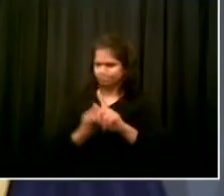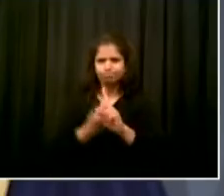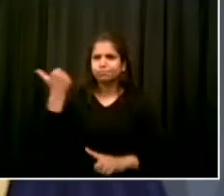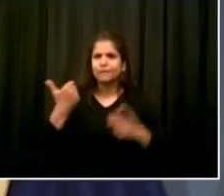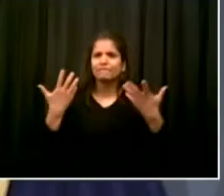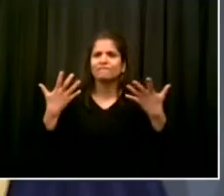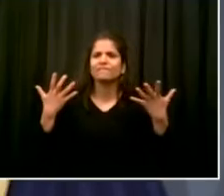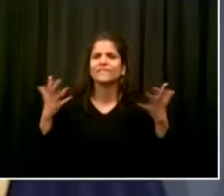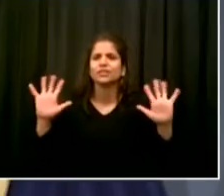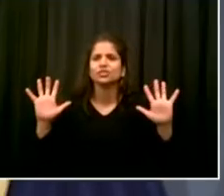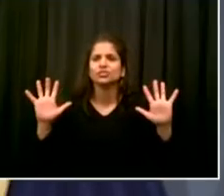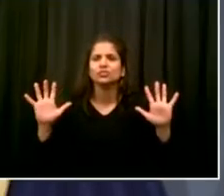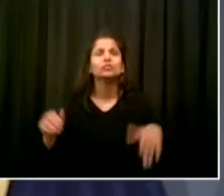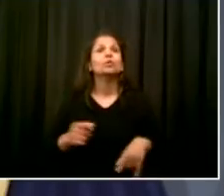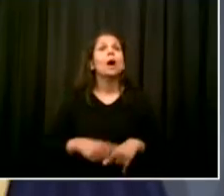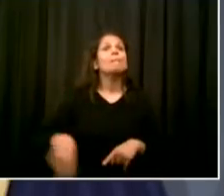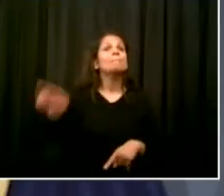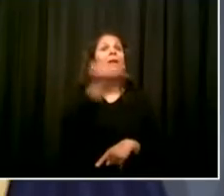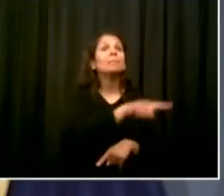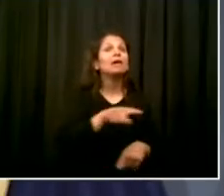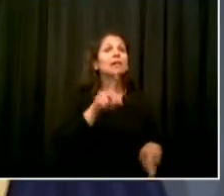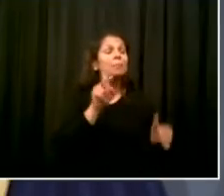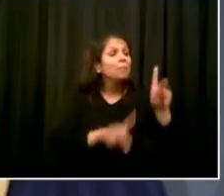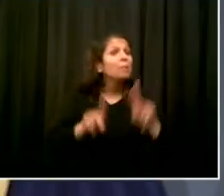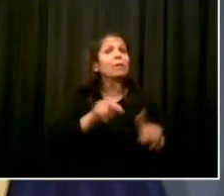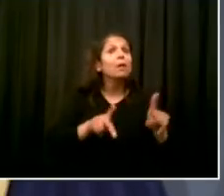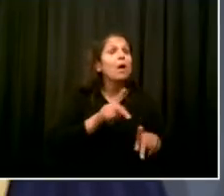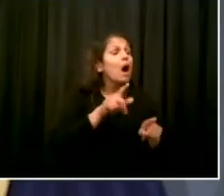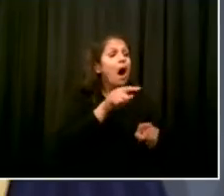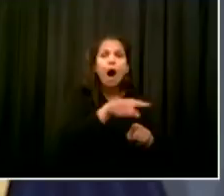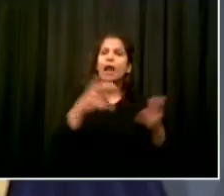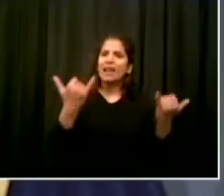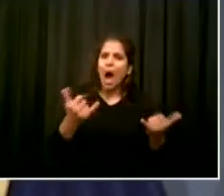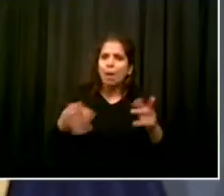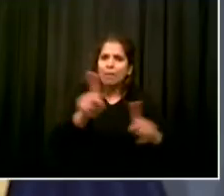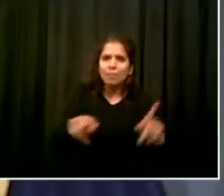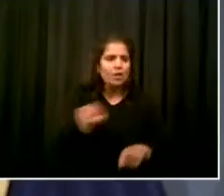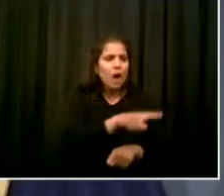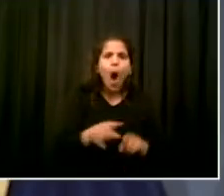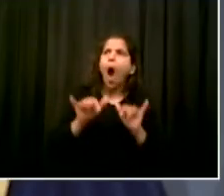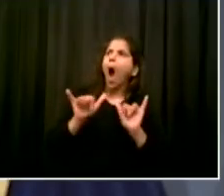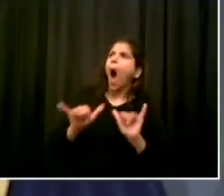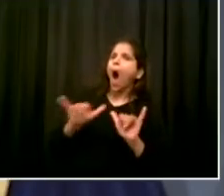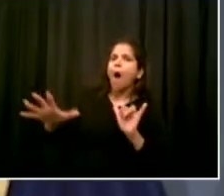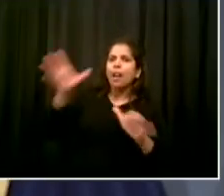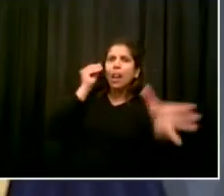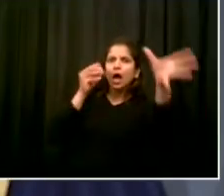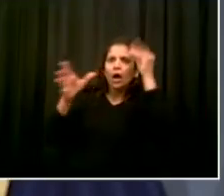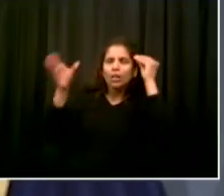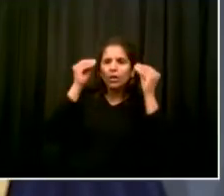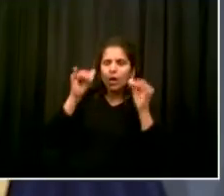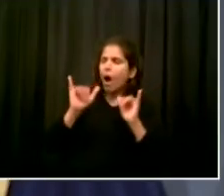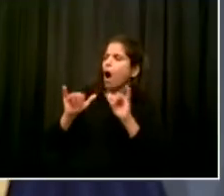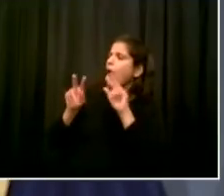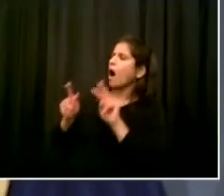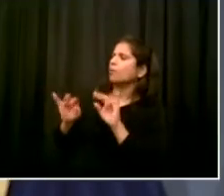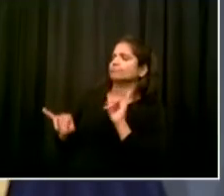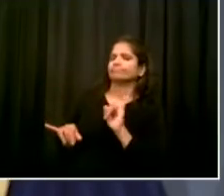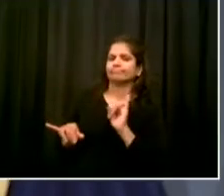the changes it has led to got the attention it deserved. I think we've been trying to incessantly change our police, including when I